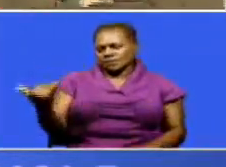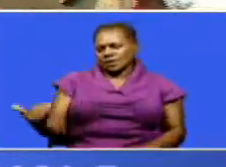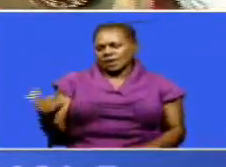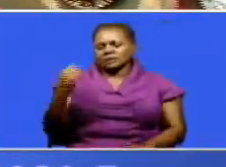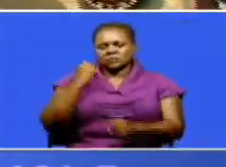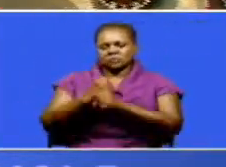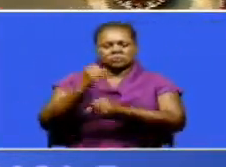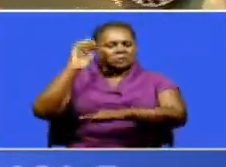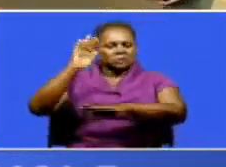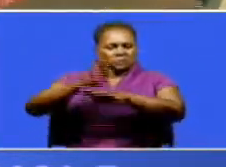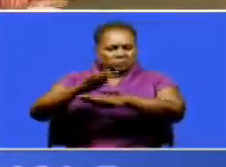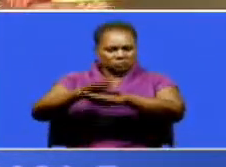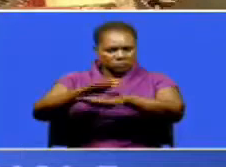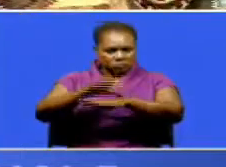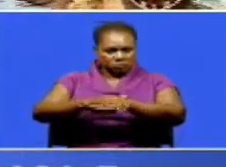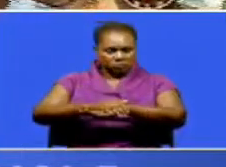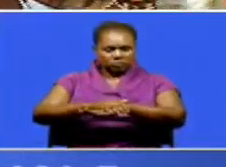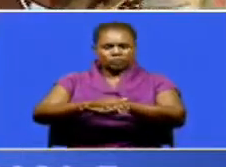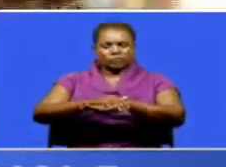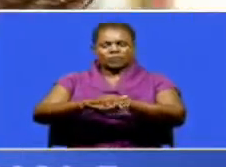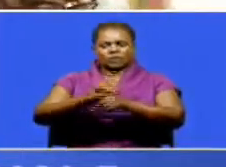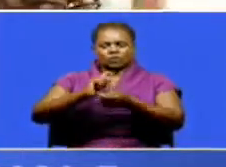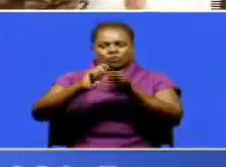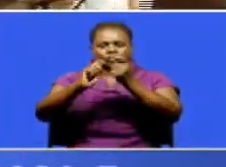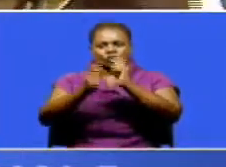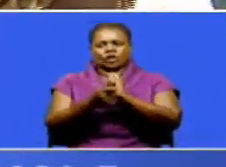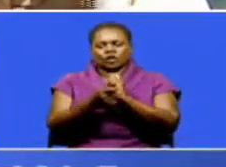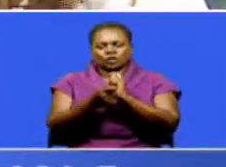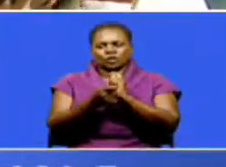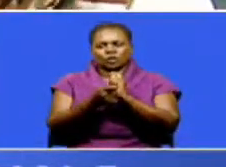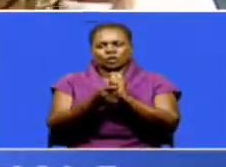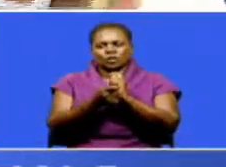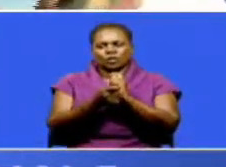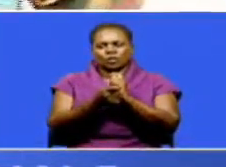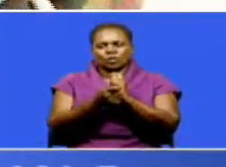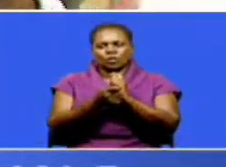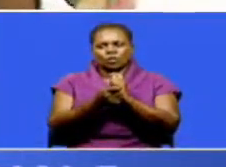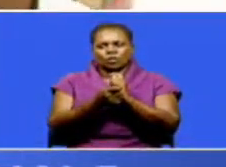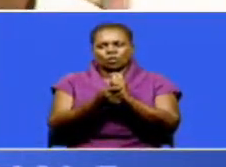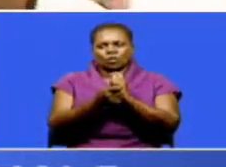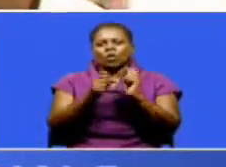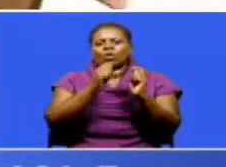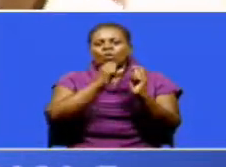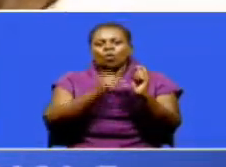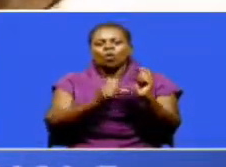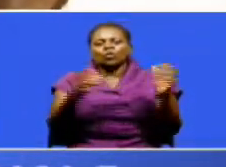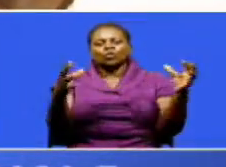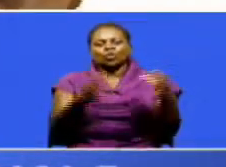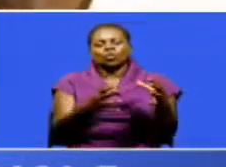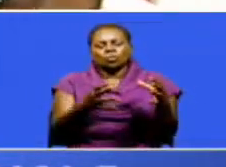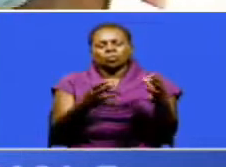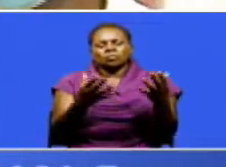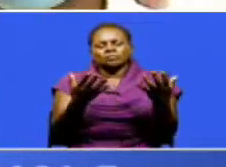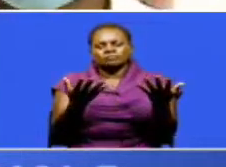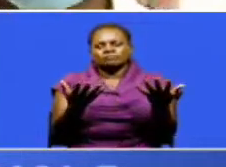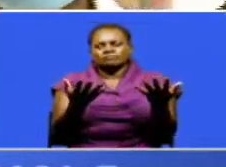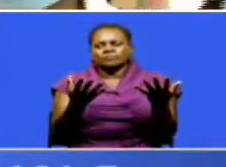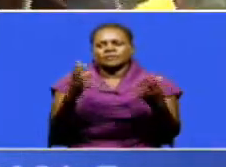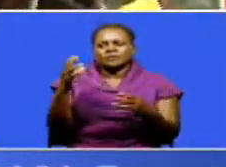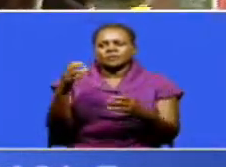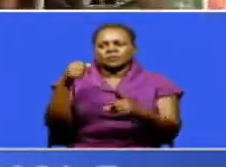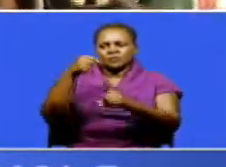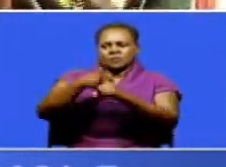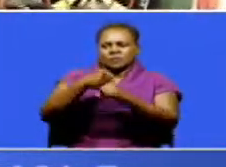doing very well. To replace those who have been in existence, those who have been